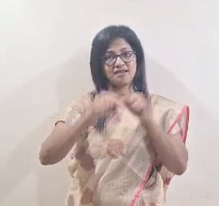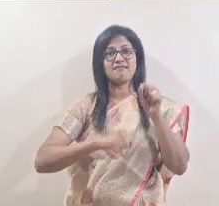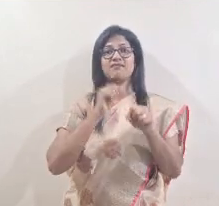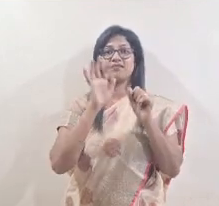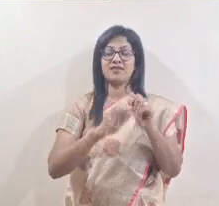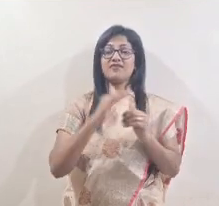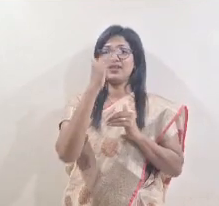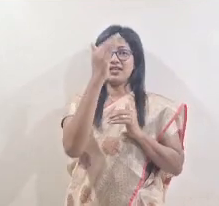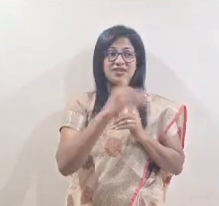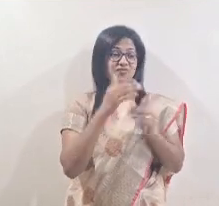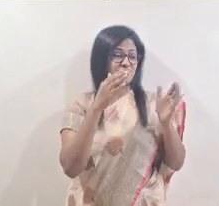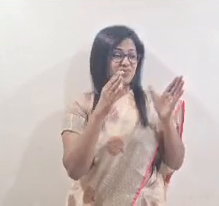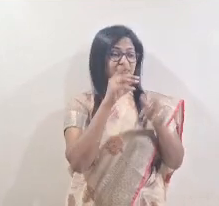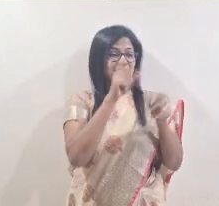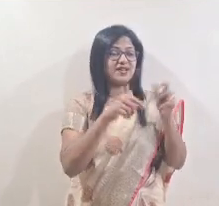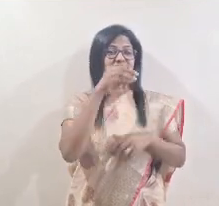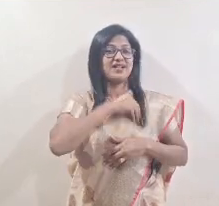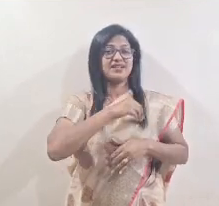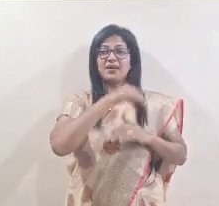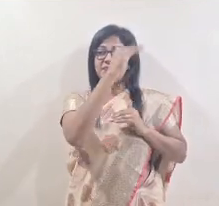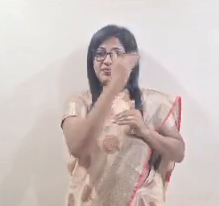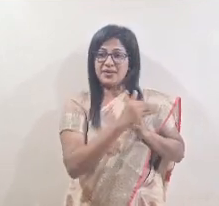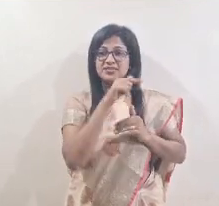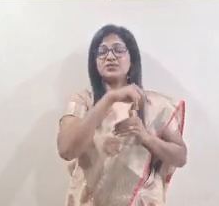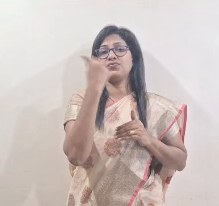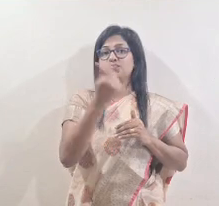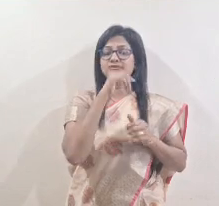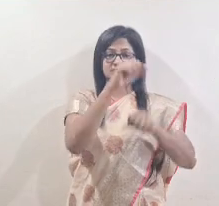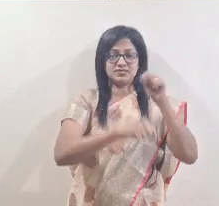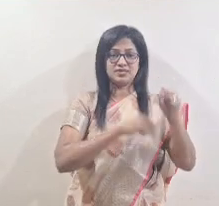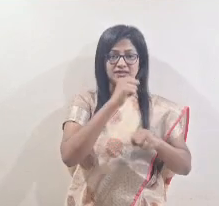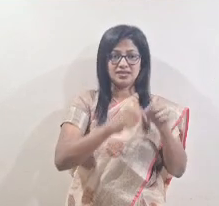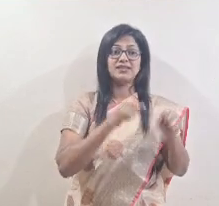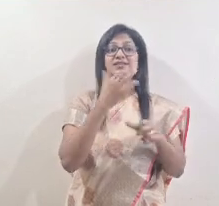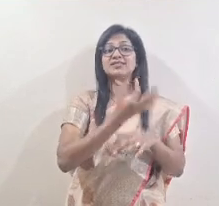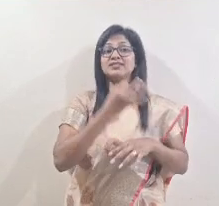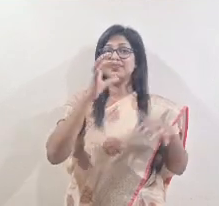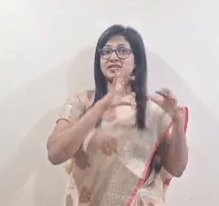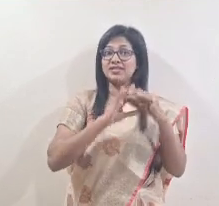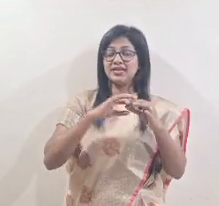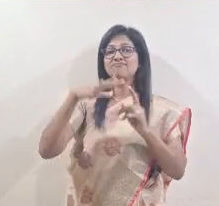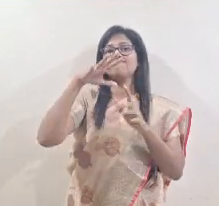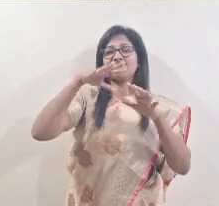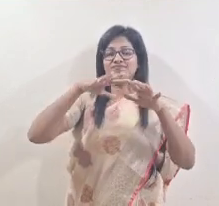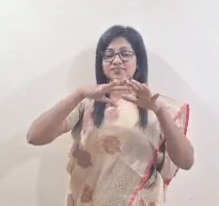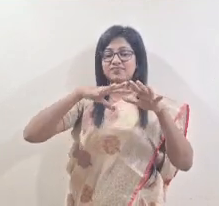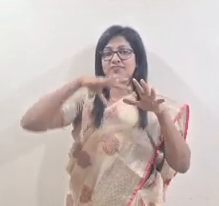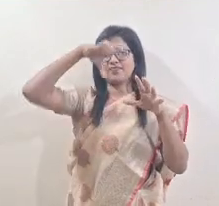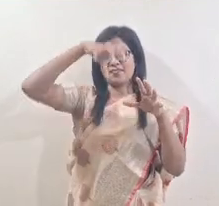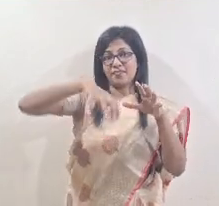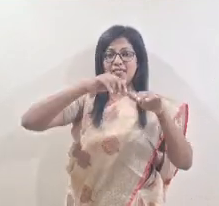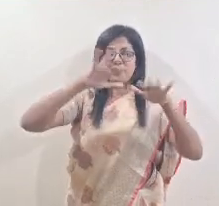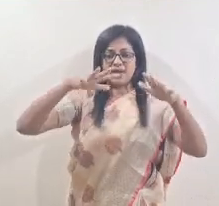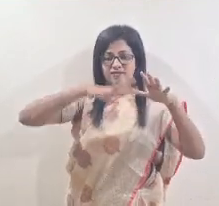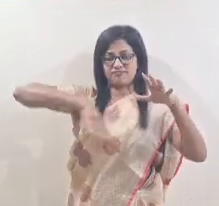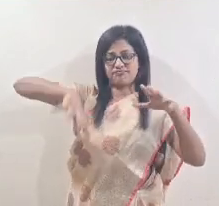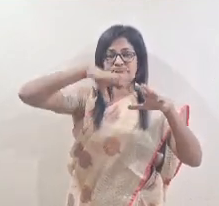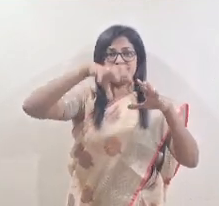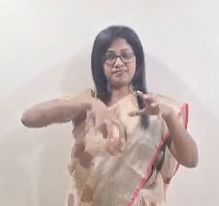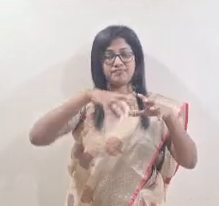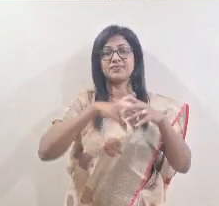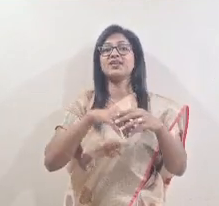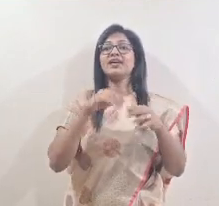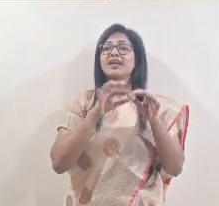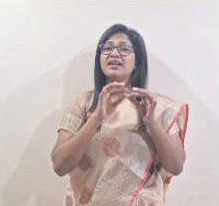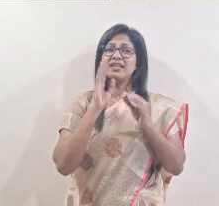the lesser income sections of the society that are using cycles, especially on the island areas. What is the length of